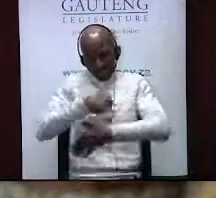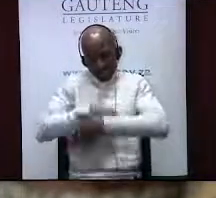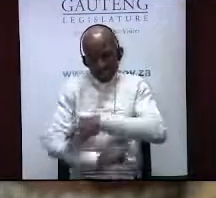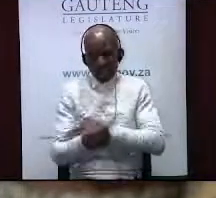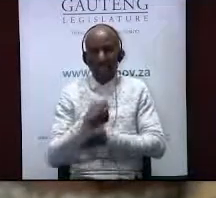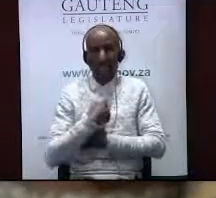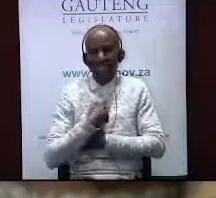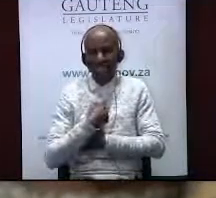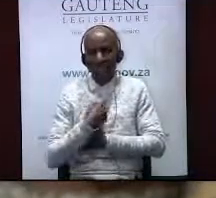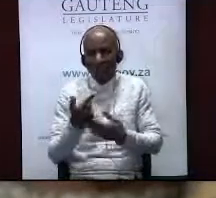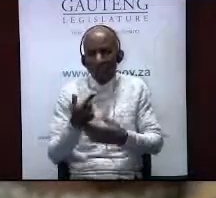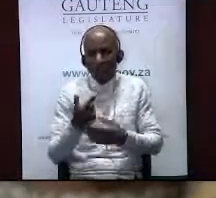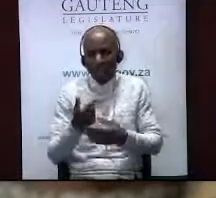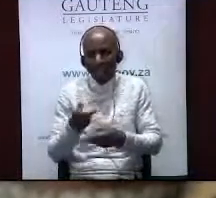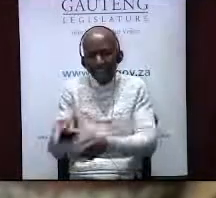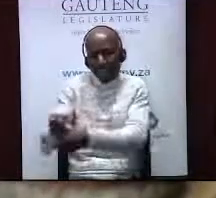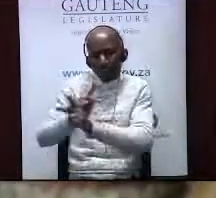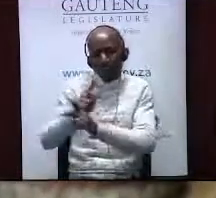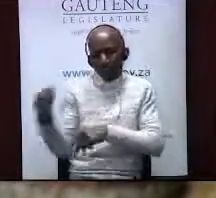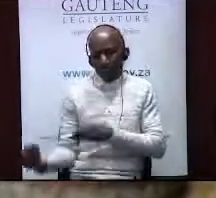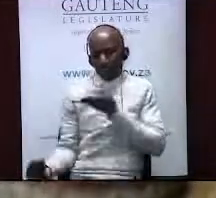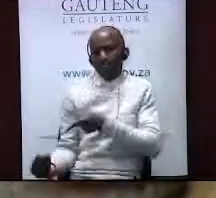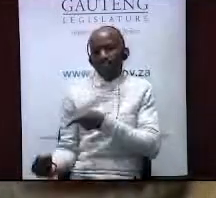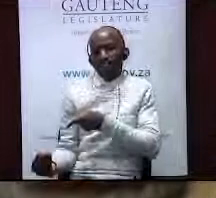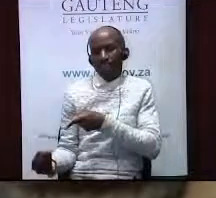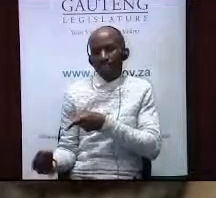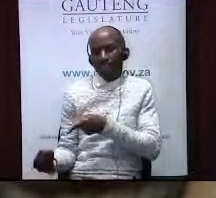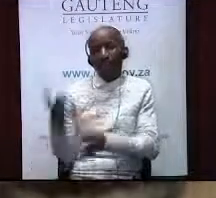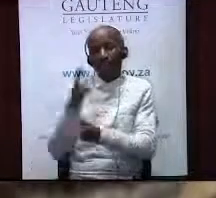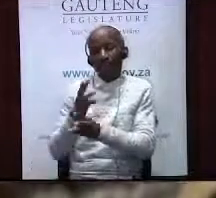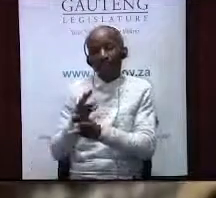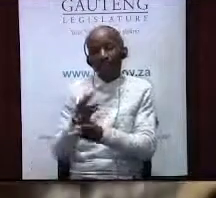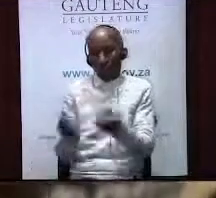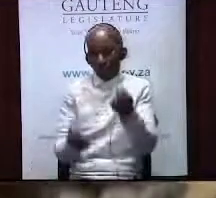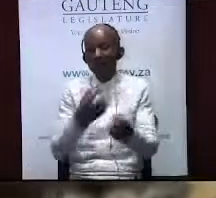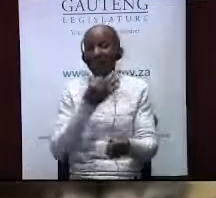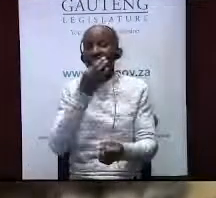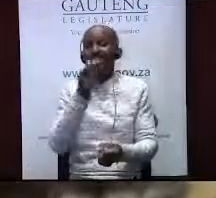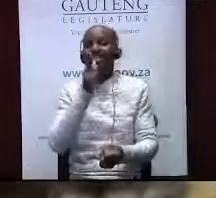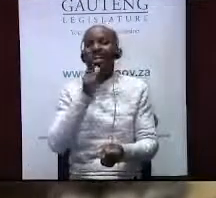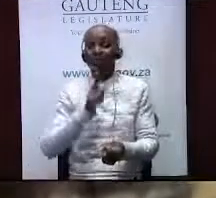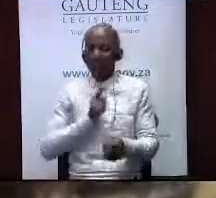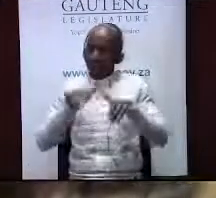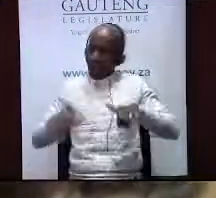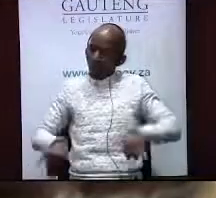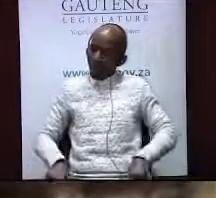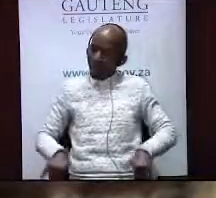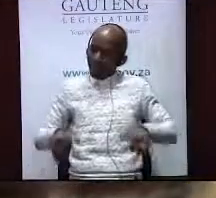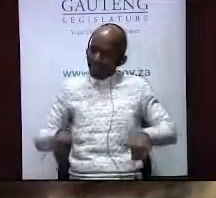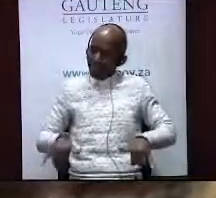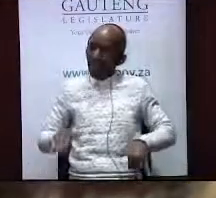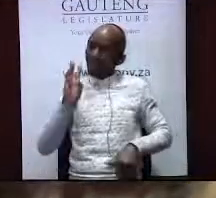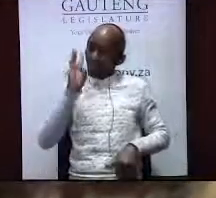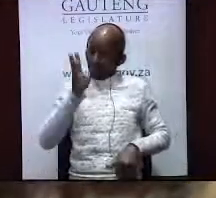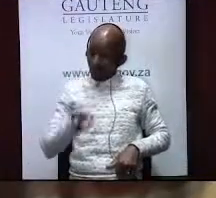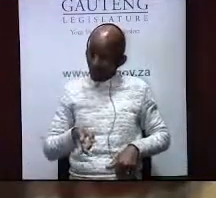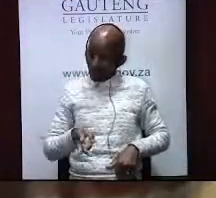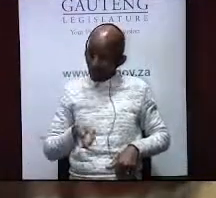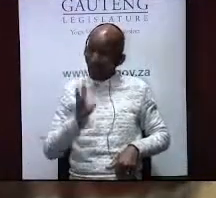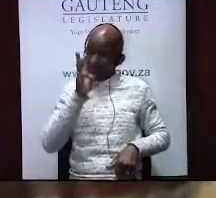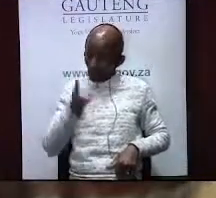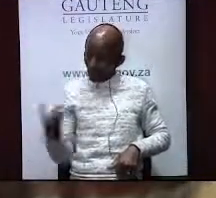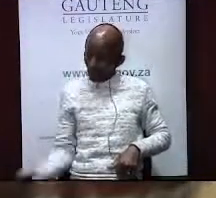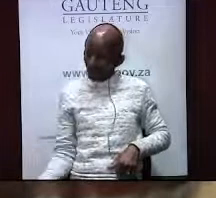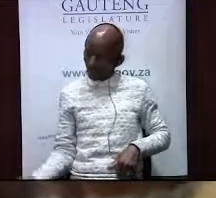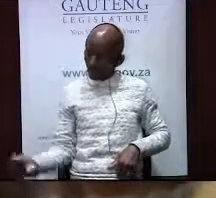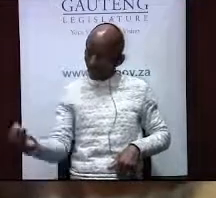or did I borrow these kids? And me wa ko khoto o mong a re ko nna, wait, they will batla